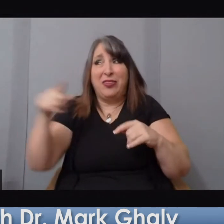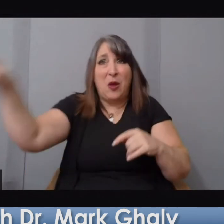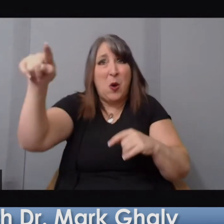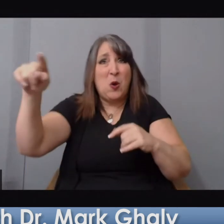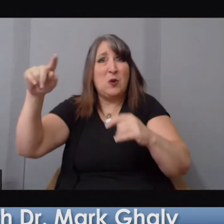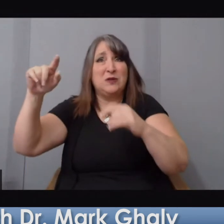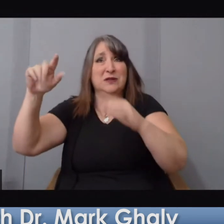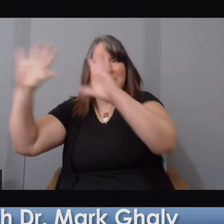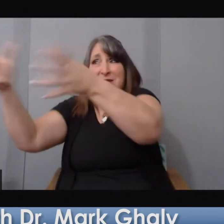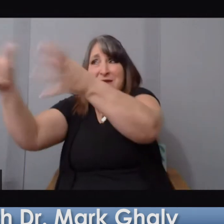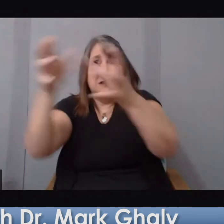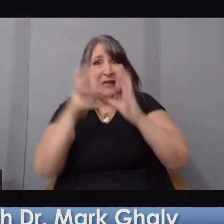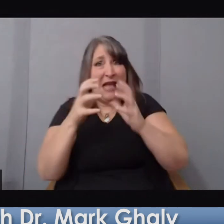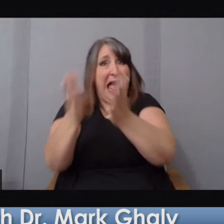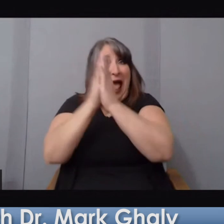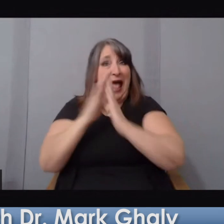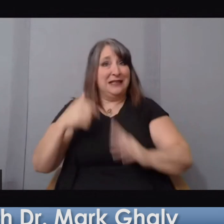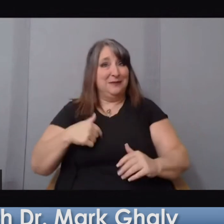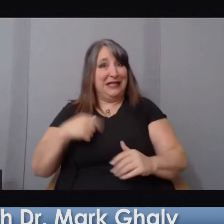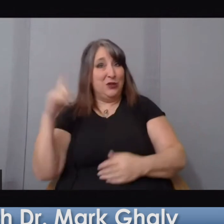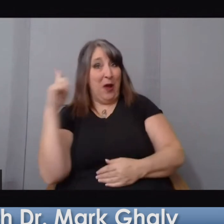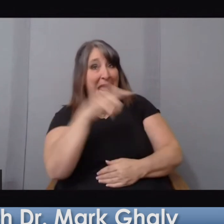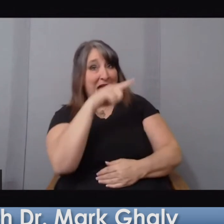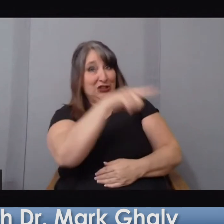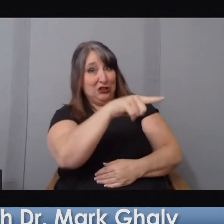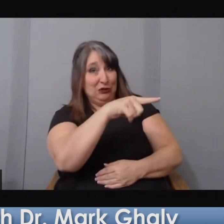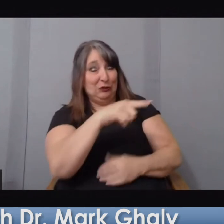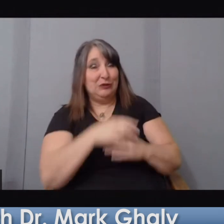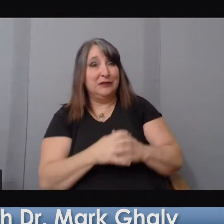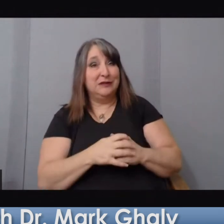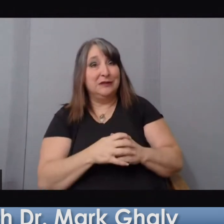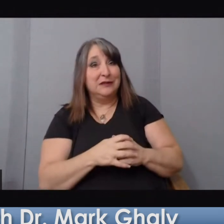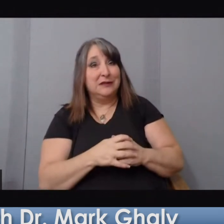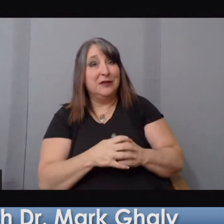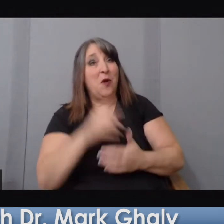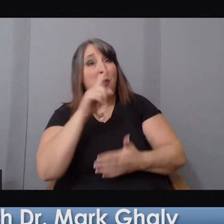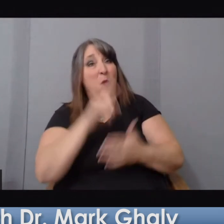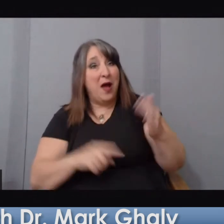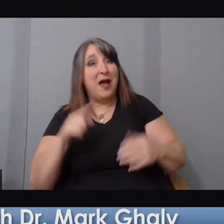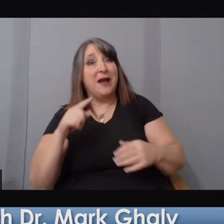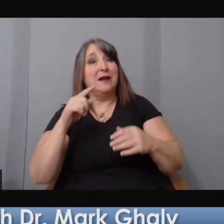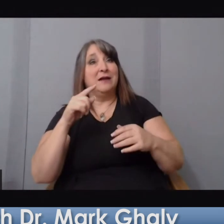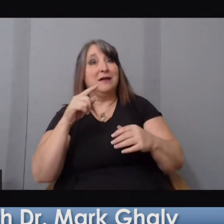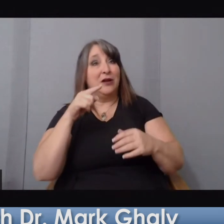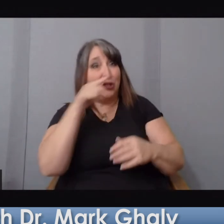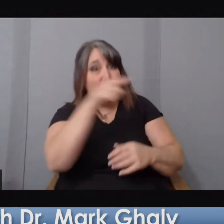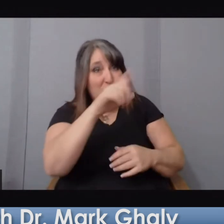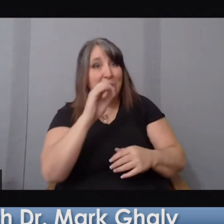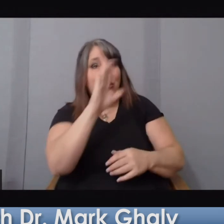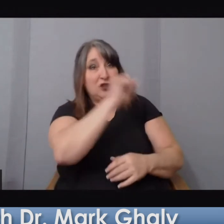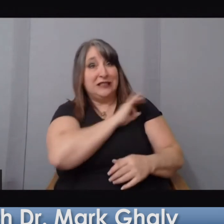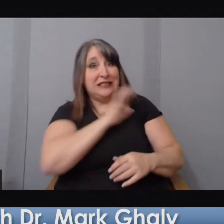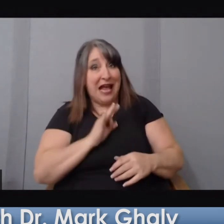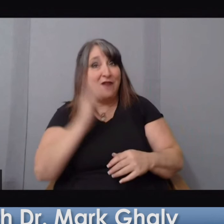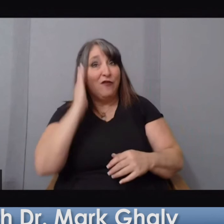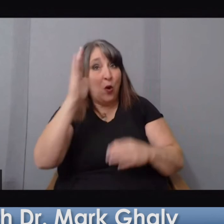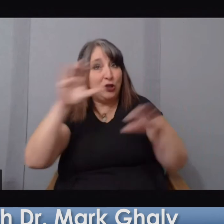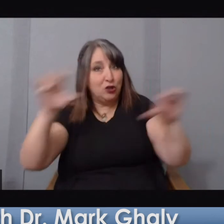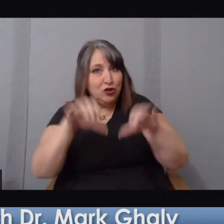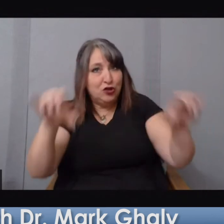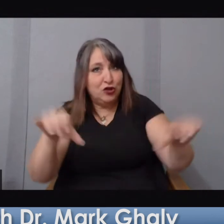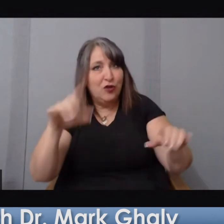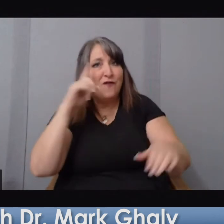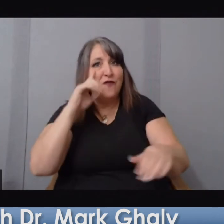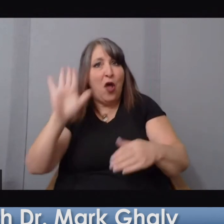you're the Secretary of Health, what efforts are you and your staff going to make to kind of put their minds and